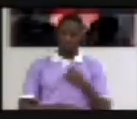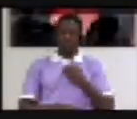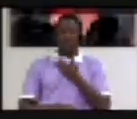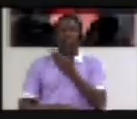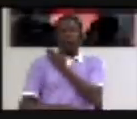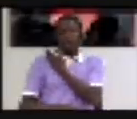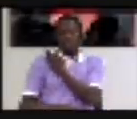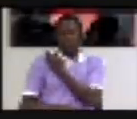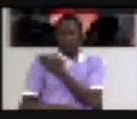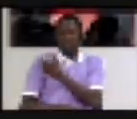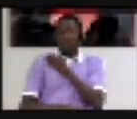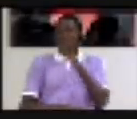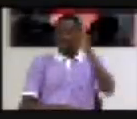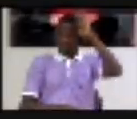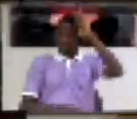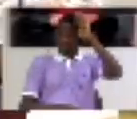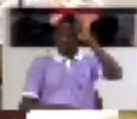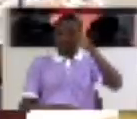without salary.